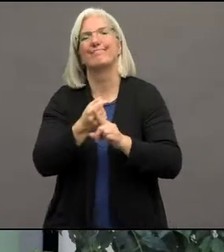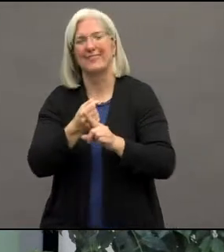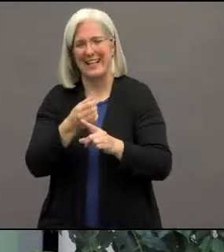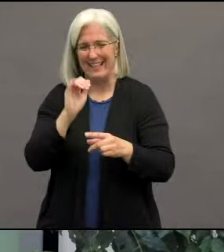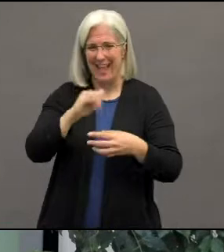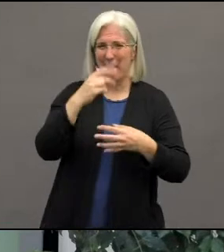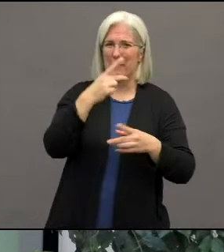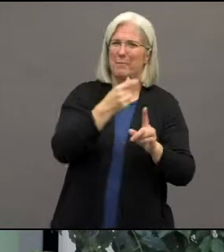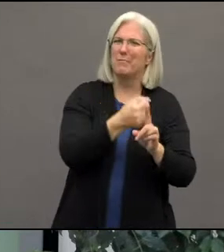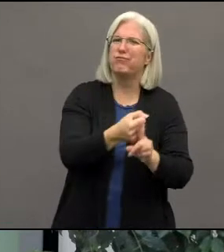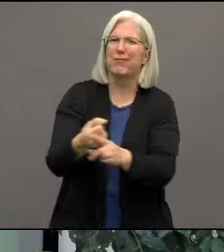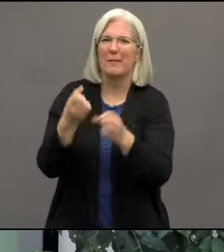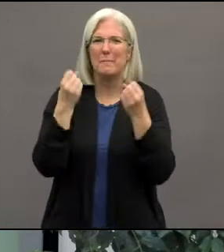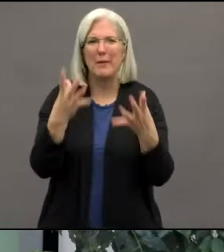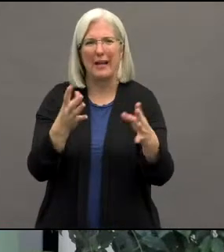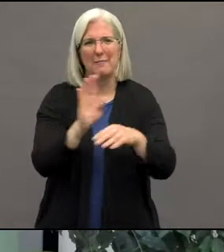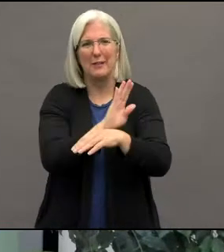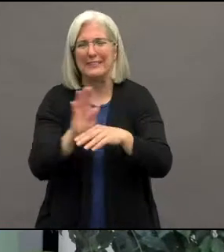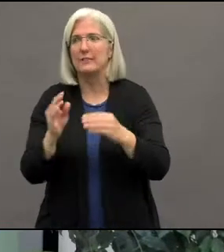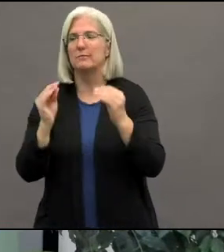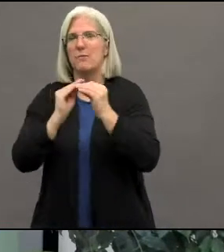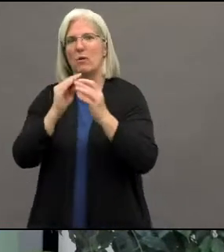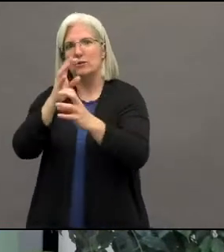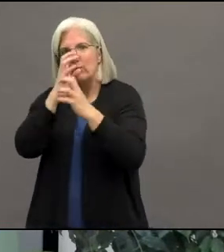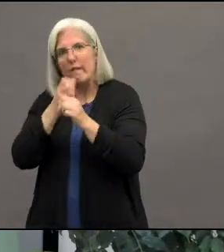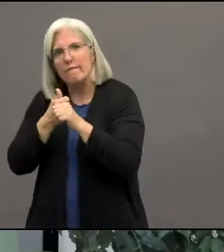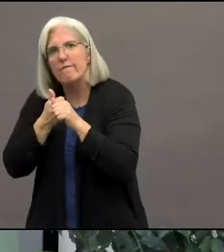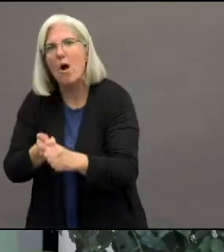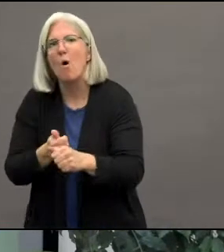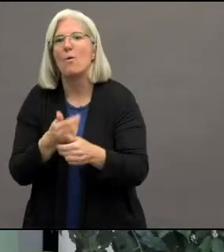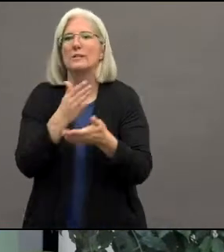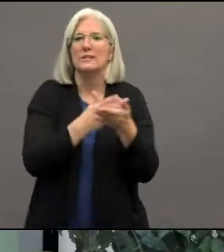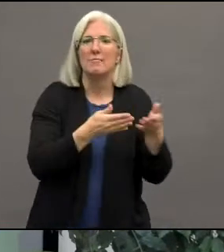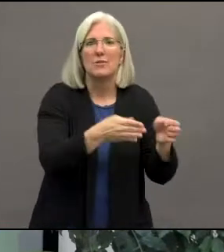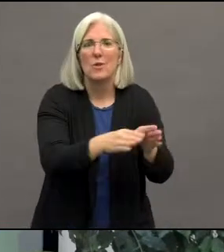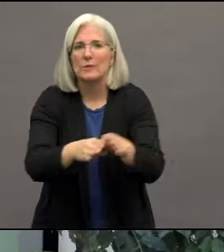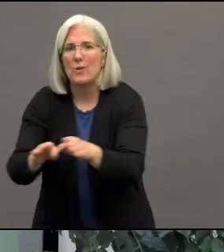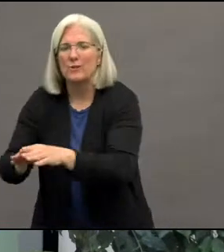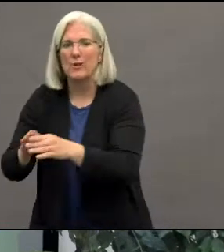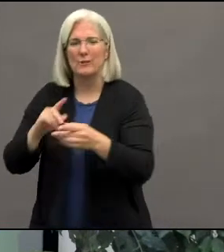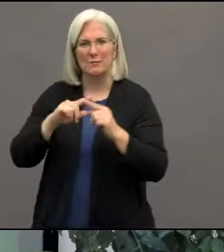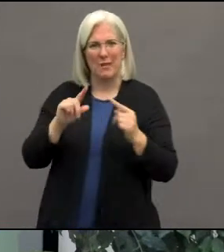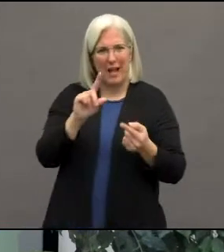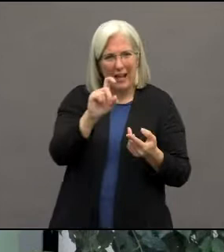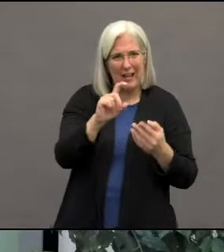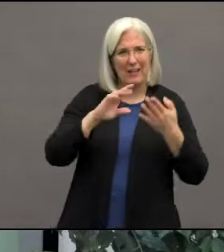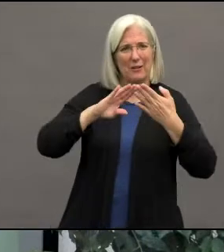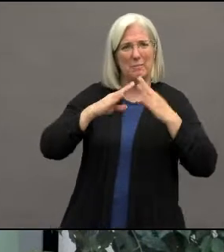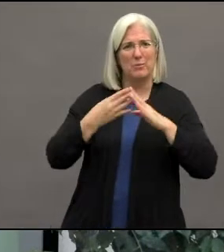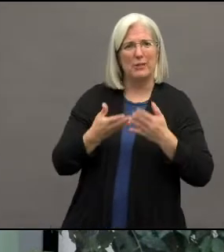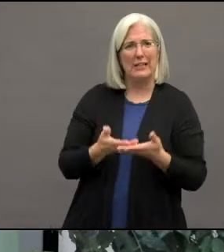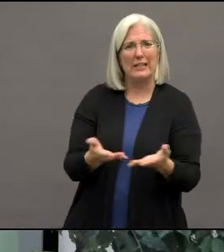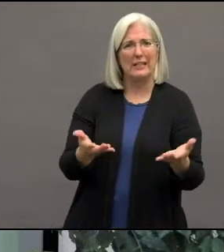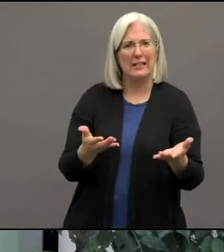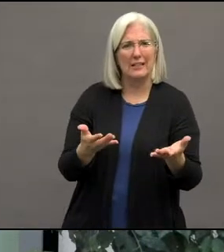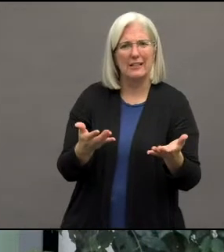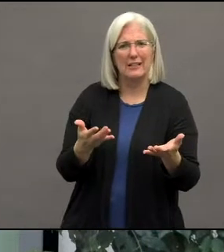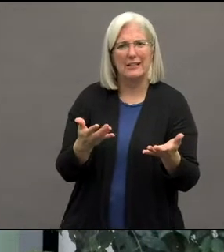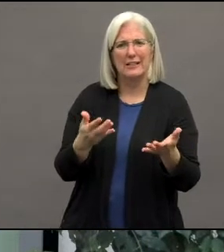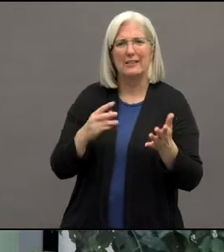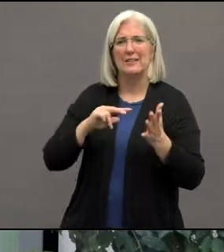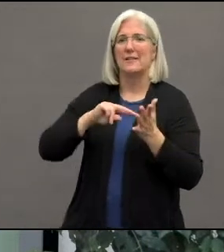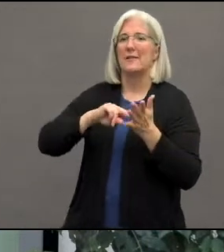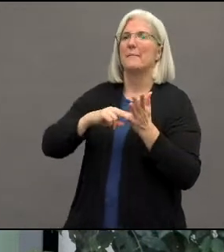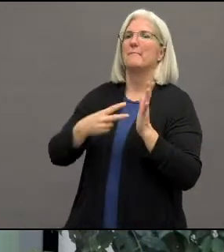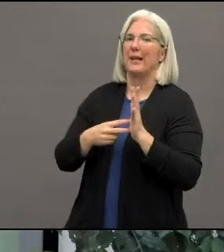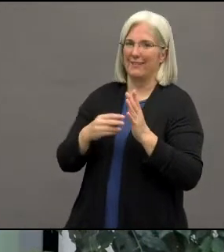restrictions in place. But what does this mean for community members? For our community, what it means is that we need your support.